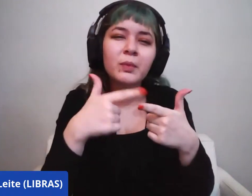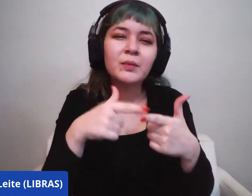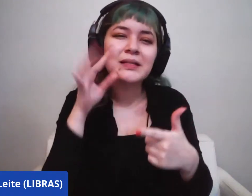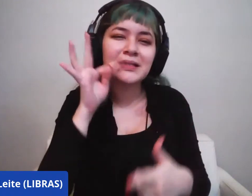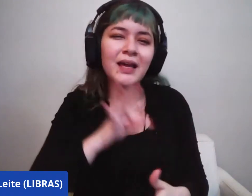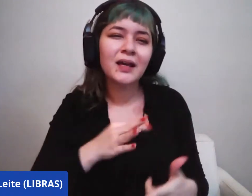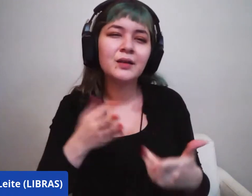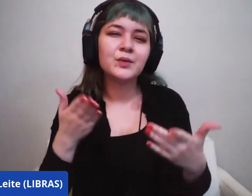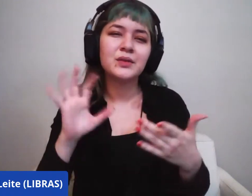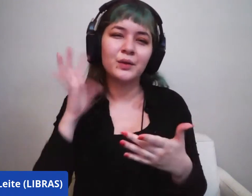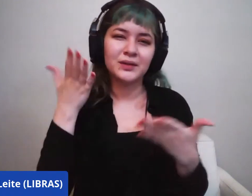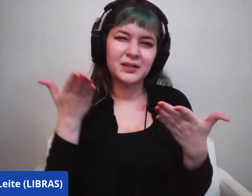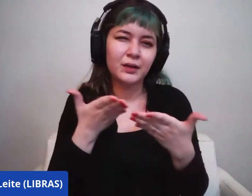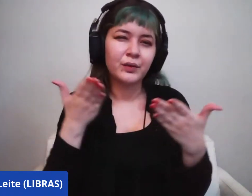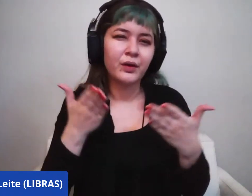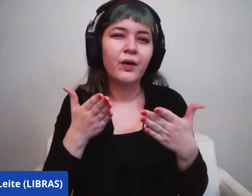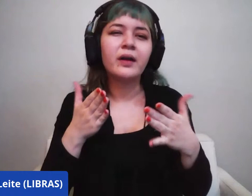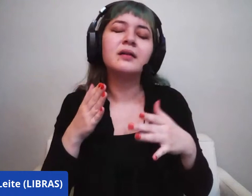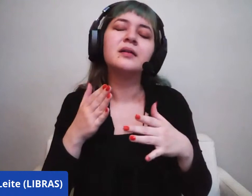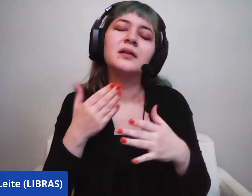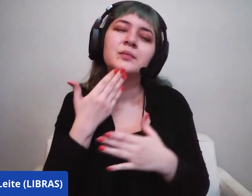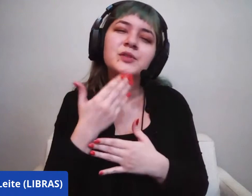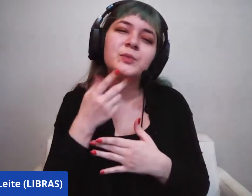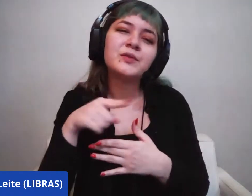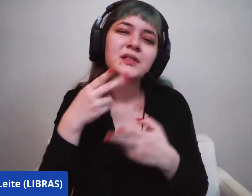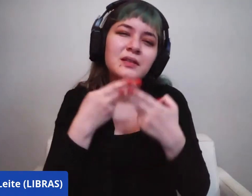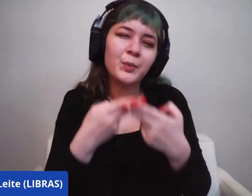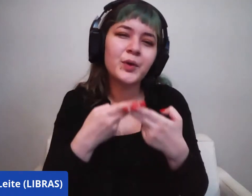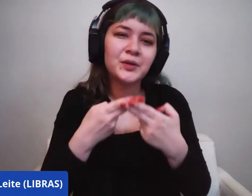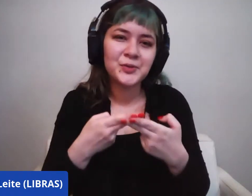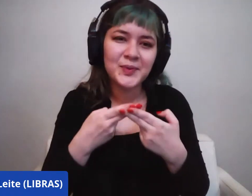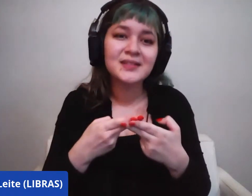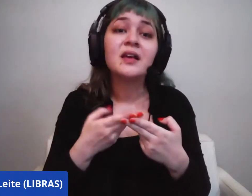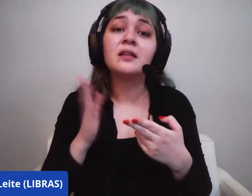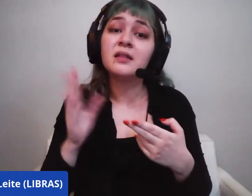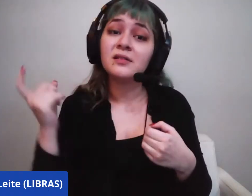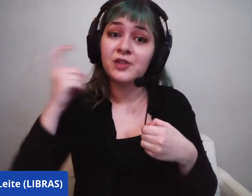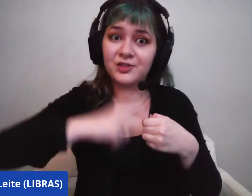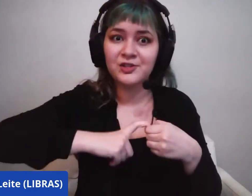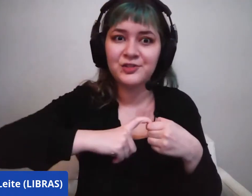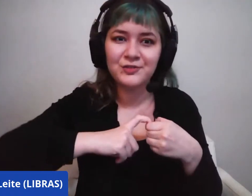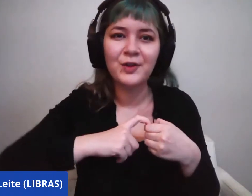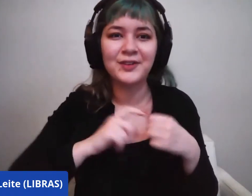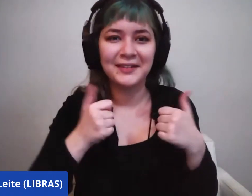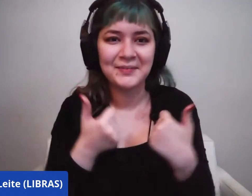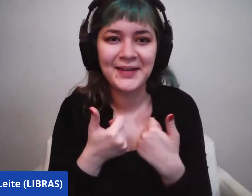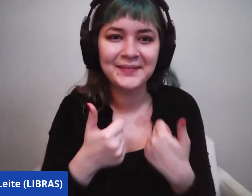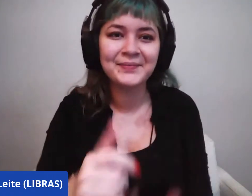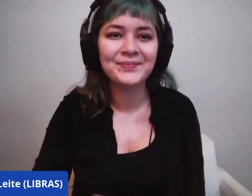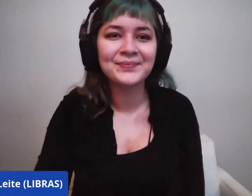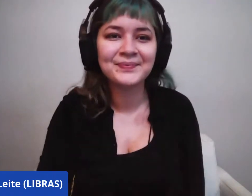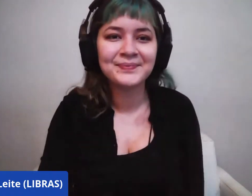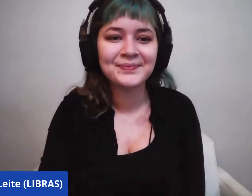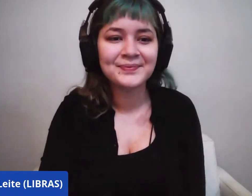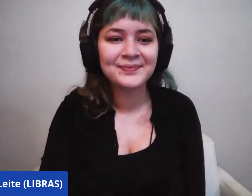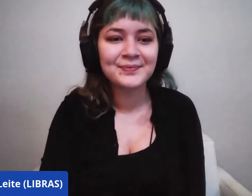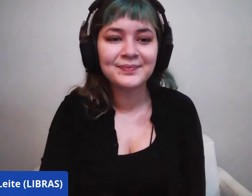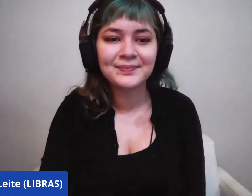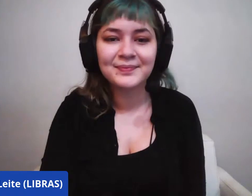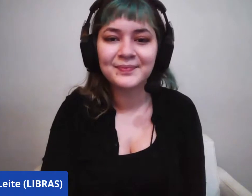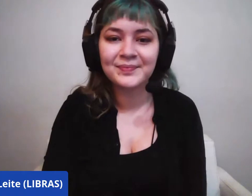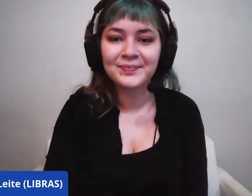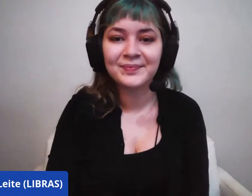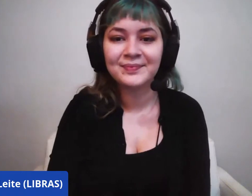com problemas técnicos acontecendo agora. Pedi para vocês terem um pouquinho de paciência. Já já a gente volta, tá bem?